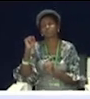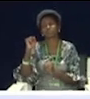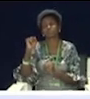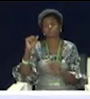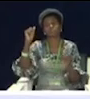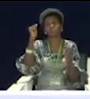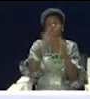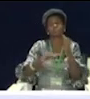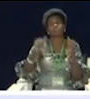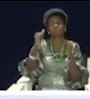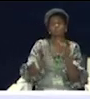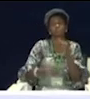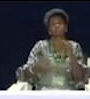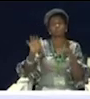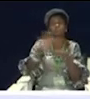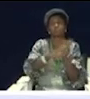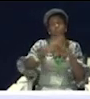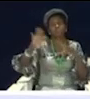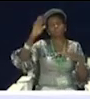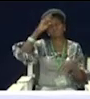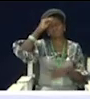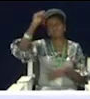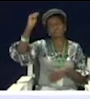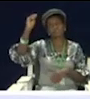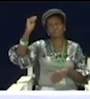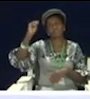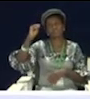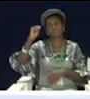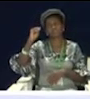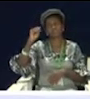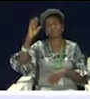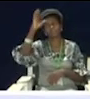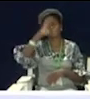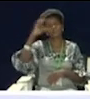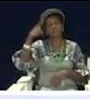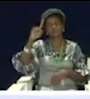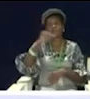Every businessman looks for a deal